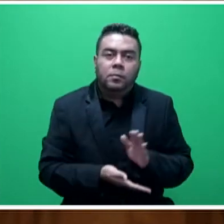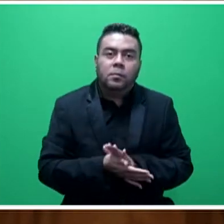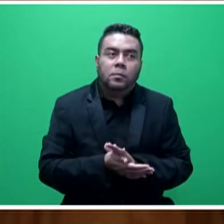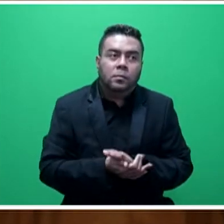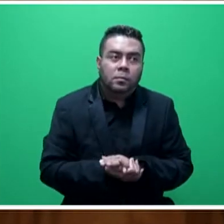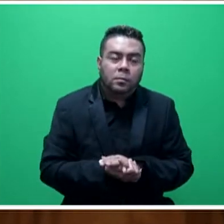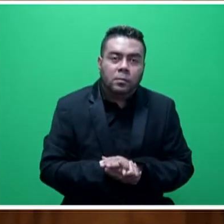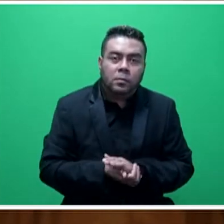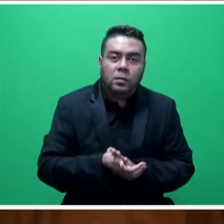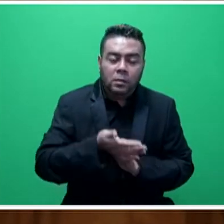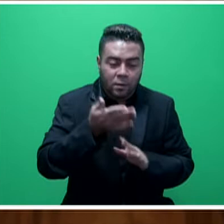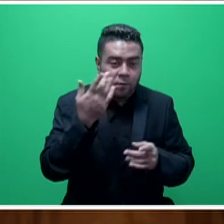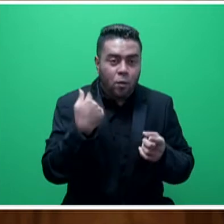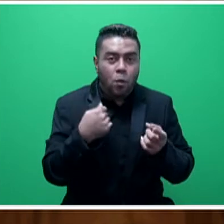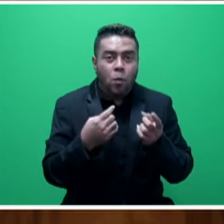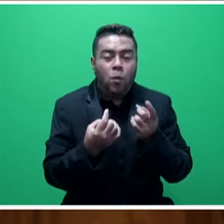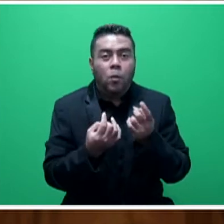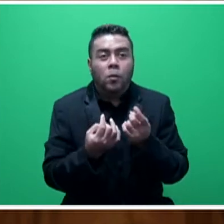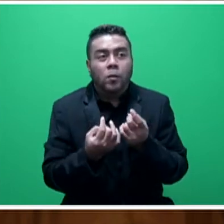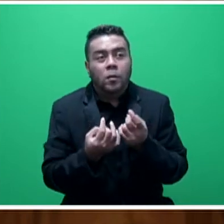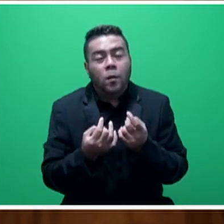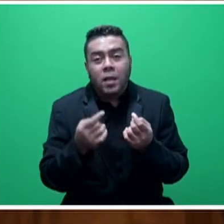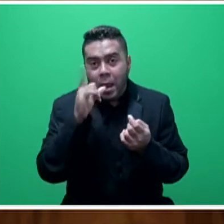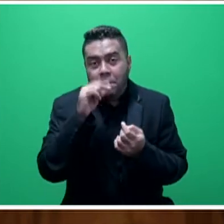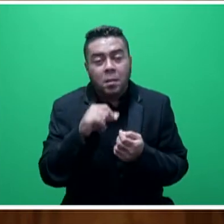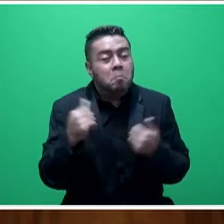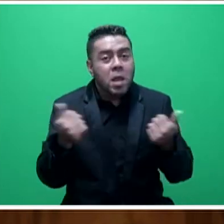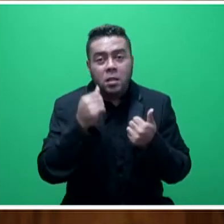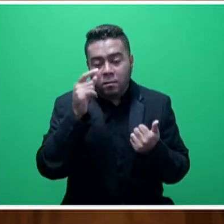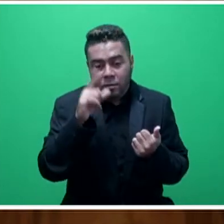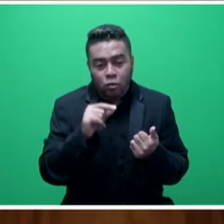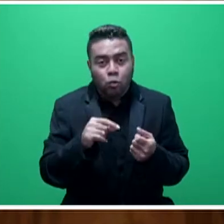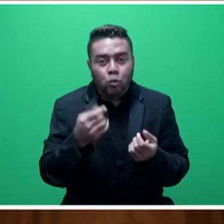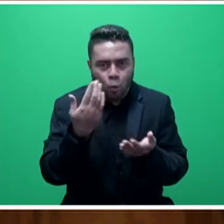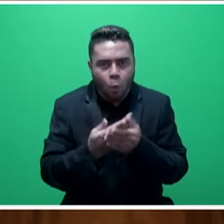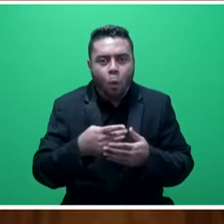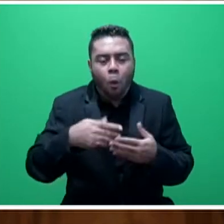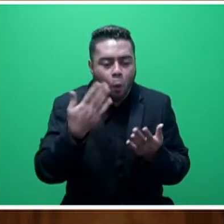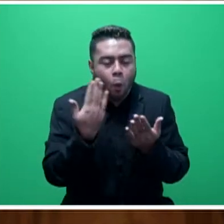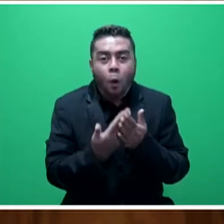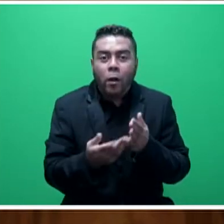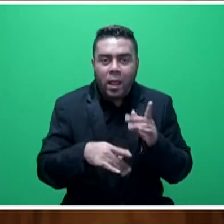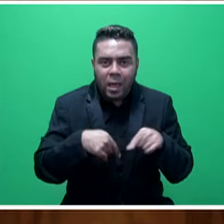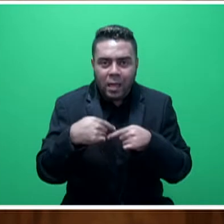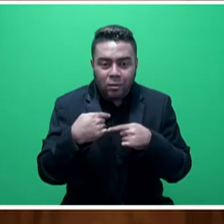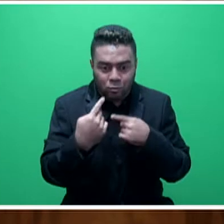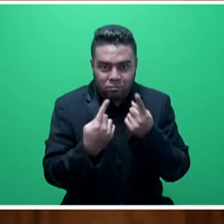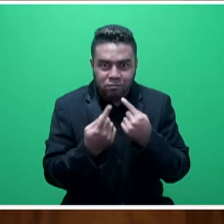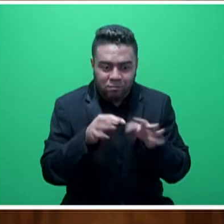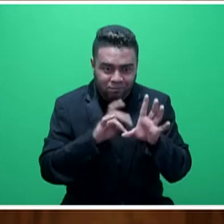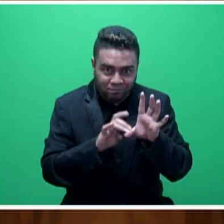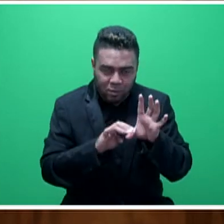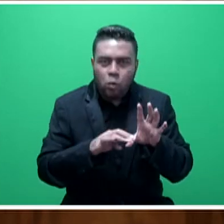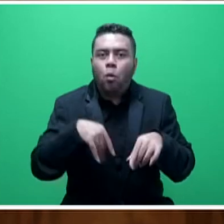rates and infrastructure that has enabled so many Fijians to go online and continue working, continue schooling, and of course